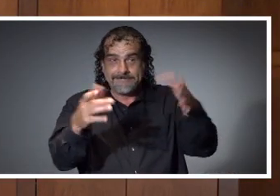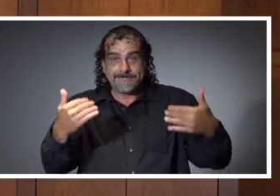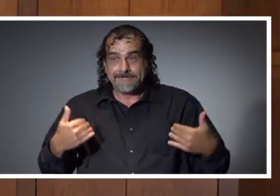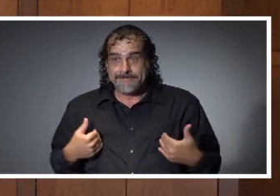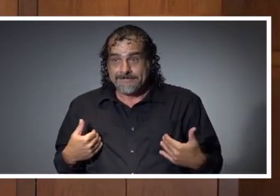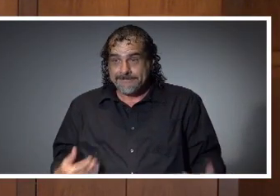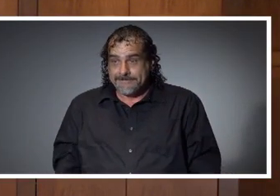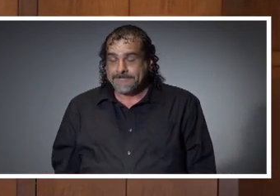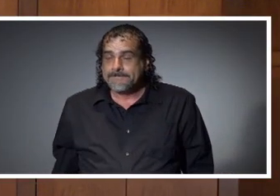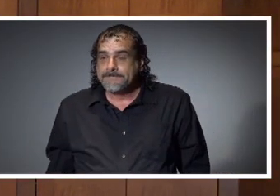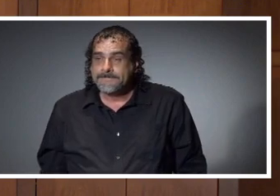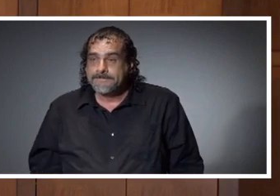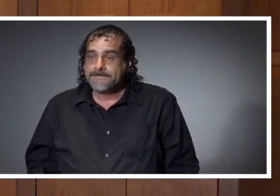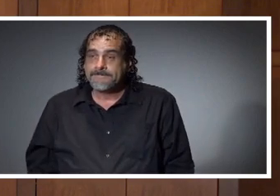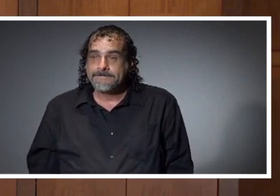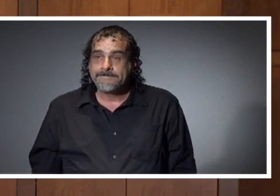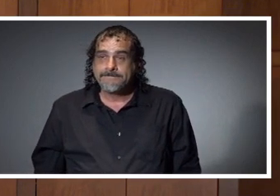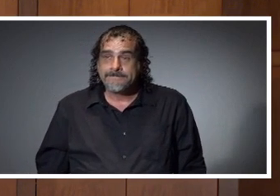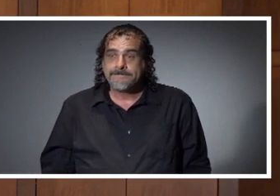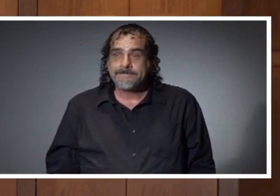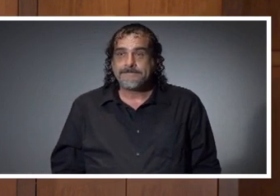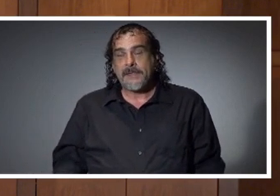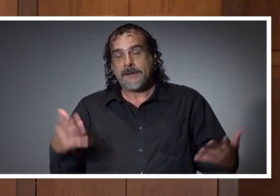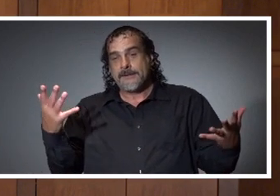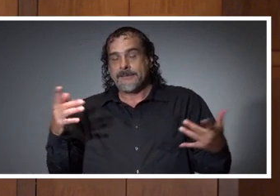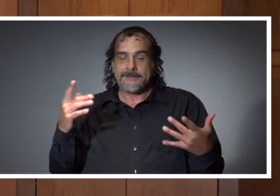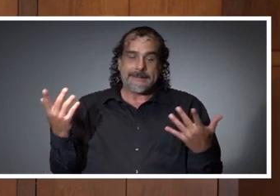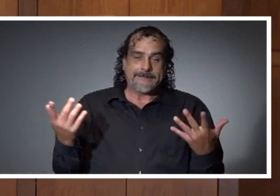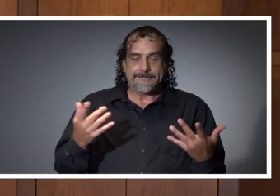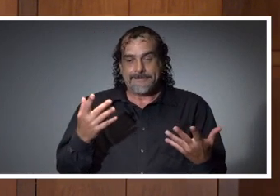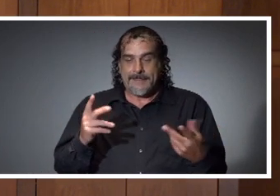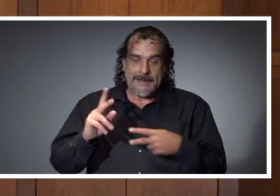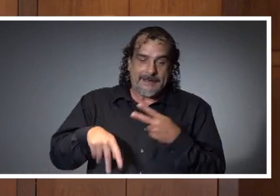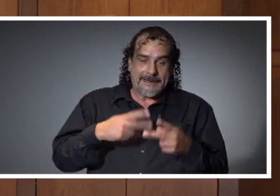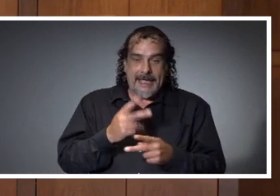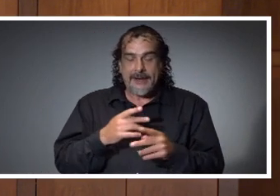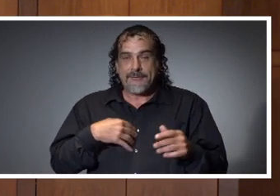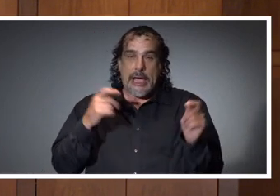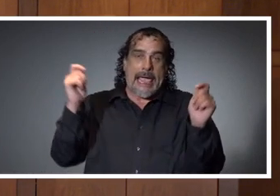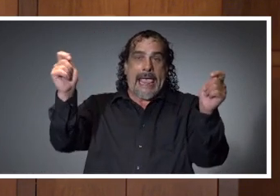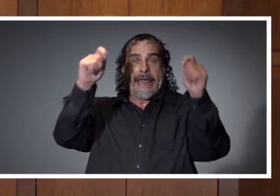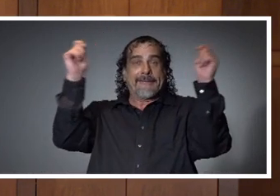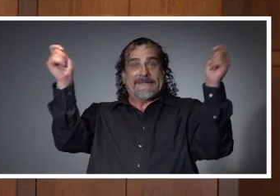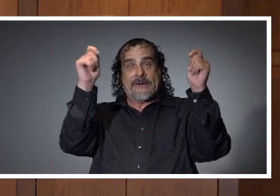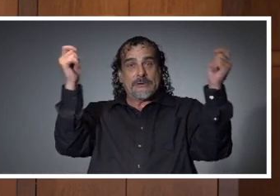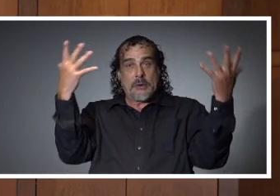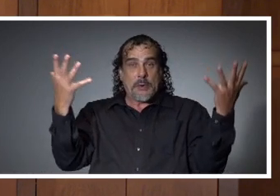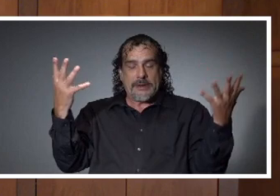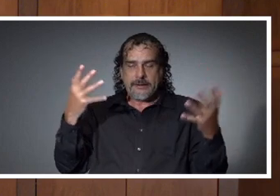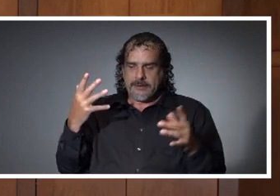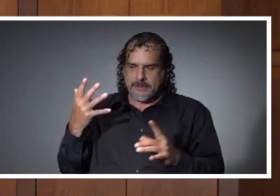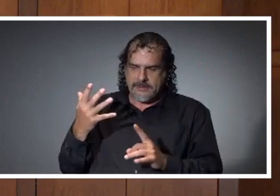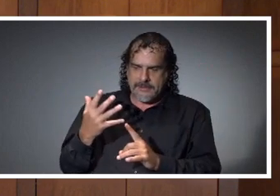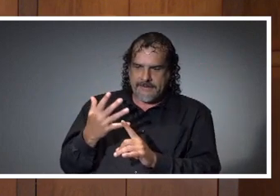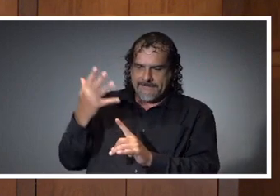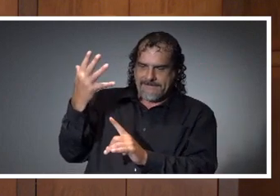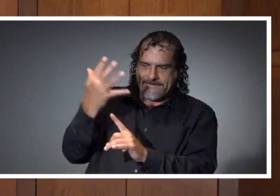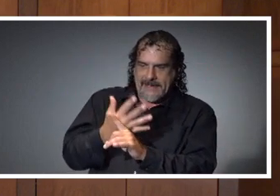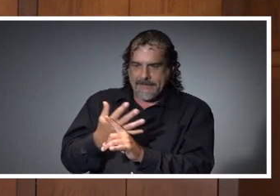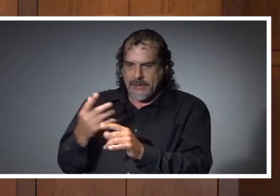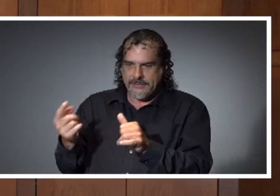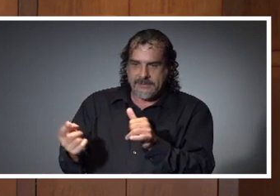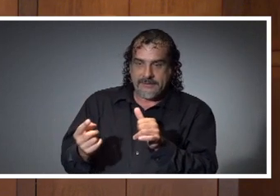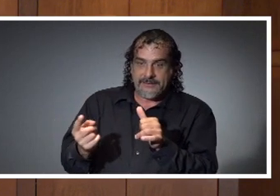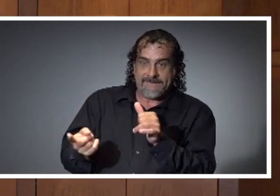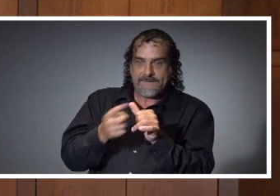Ann. Governor, an anniversary of sorts, maybe not the right word, but 5 months since the first reported case, I believe